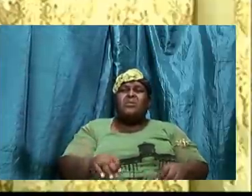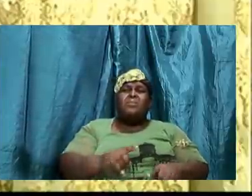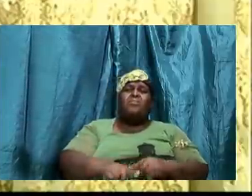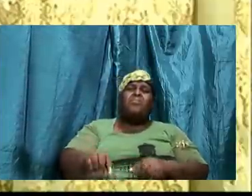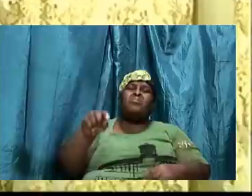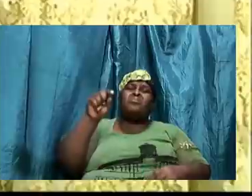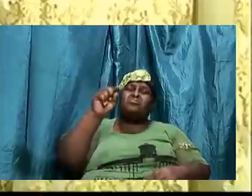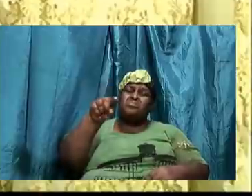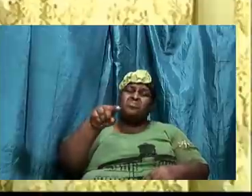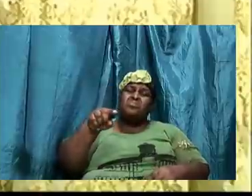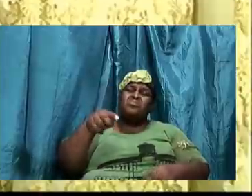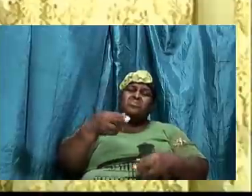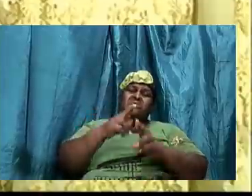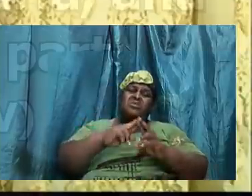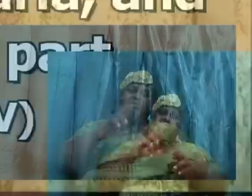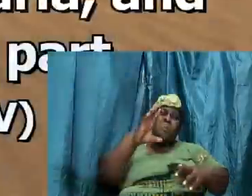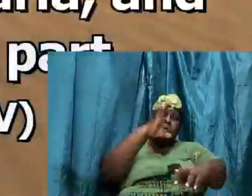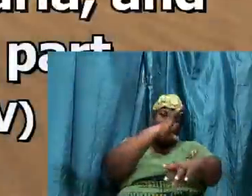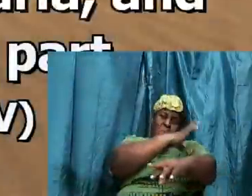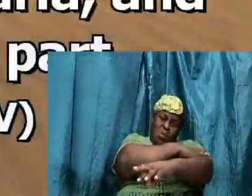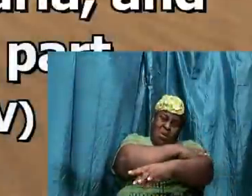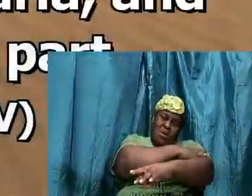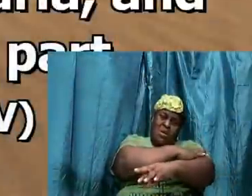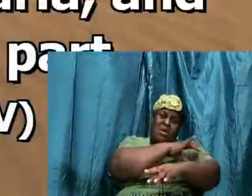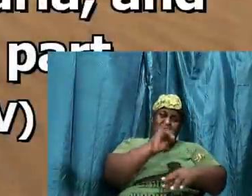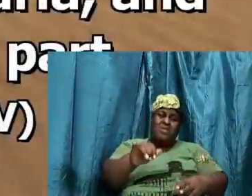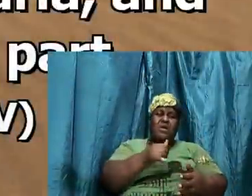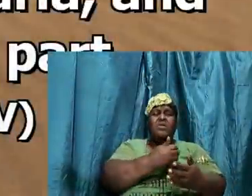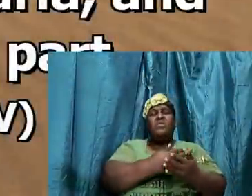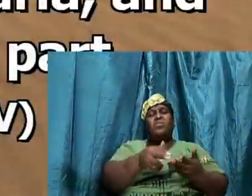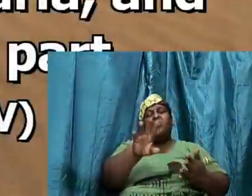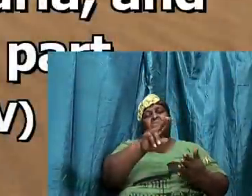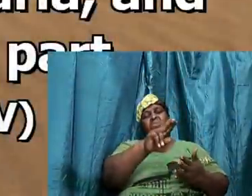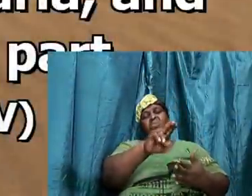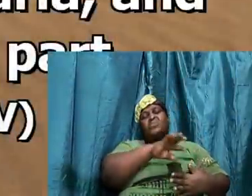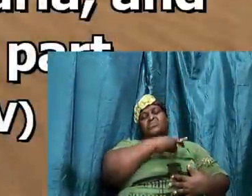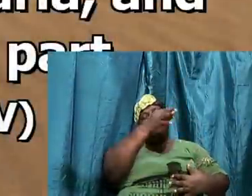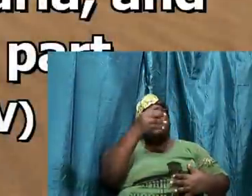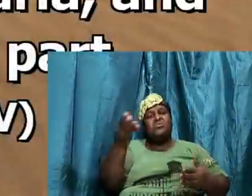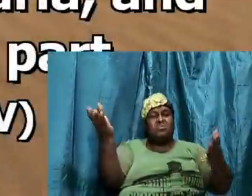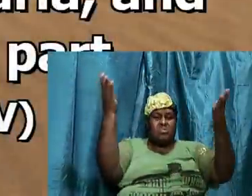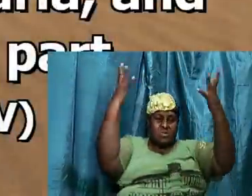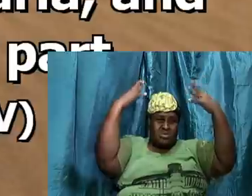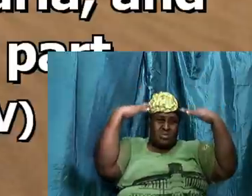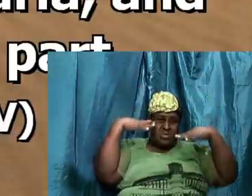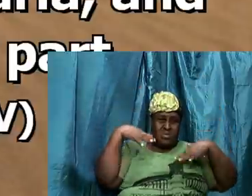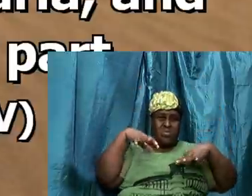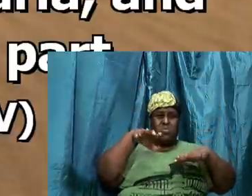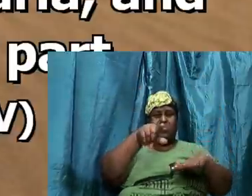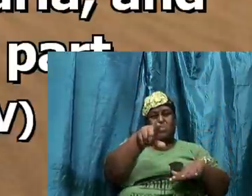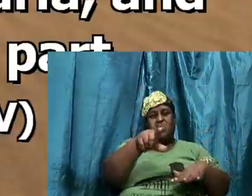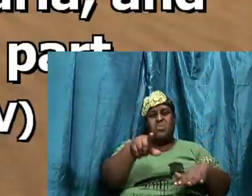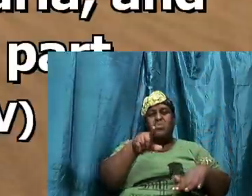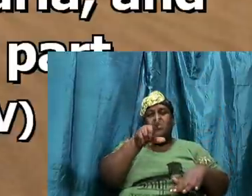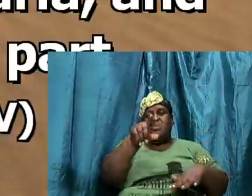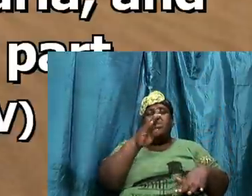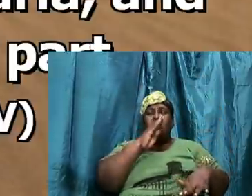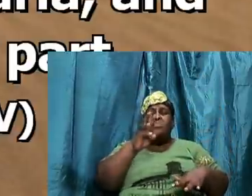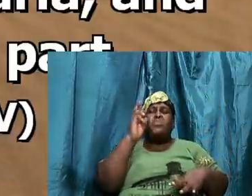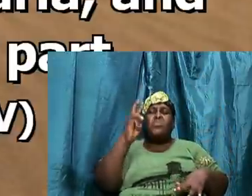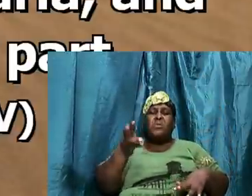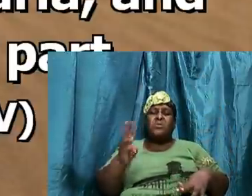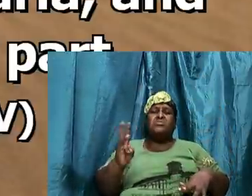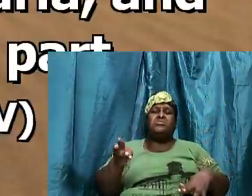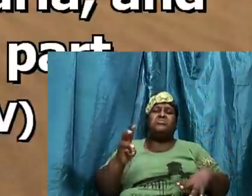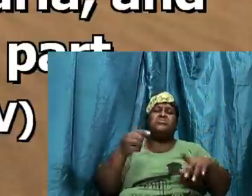shall receive power after that the Holy Ghost is come upon you. And ye shall be witnesses unto me both